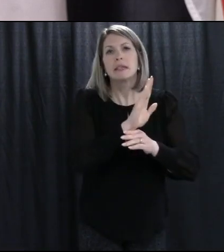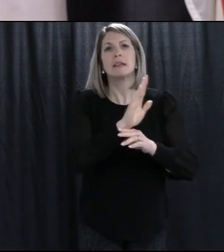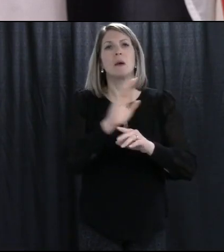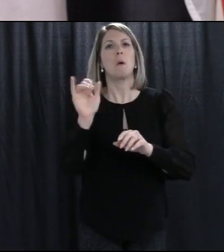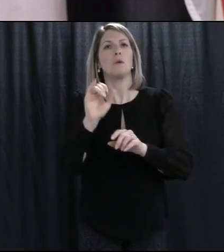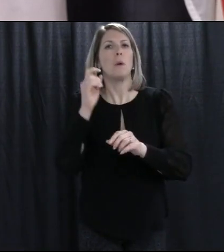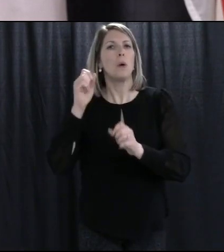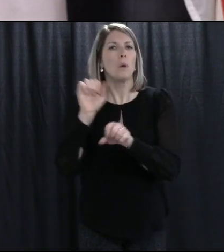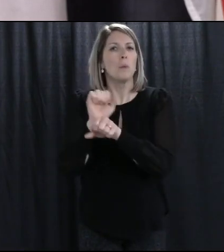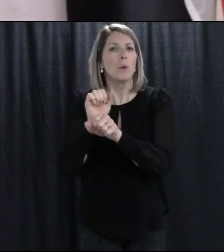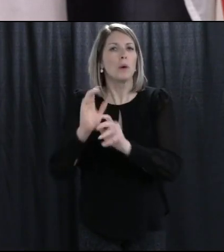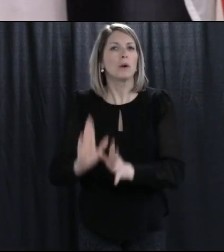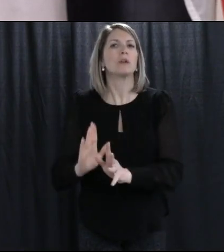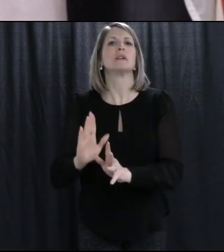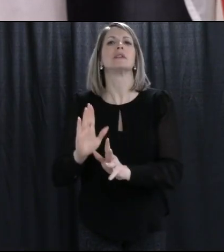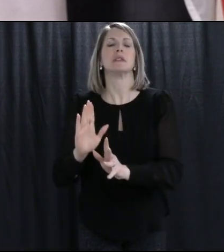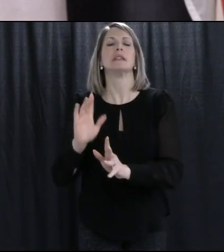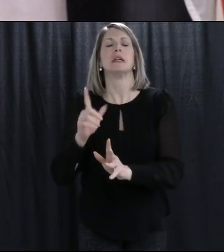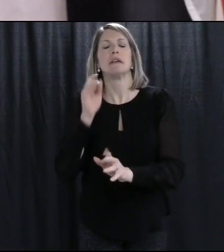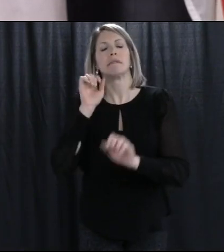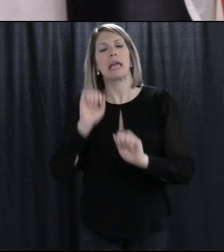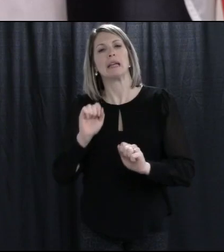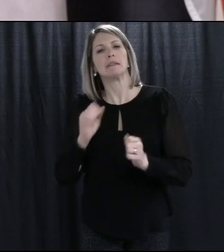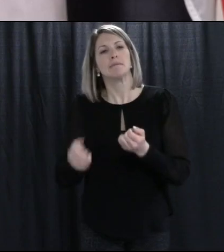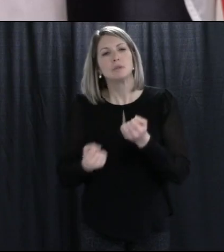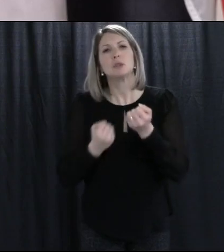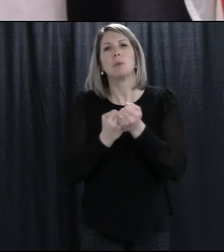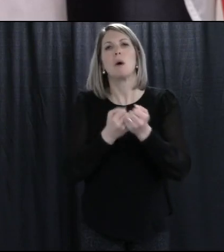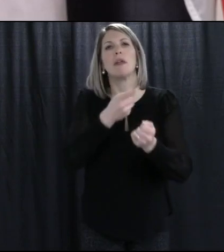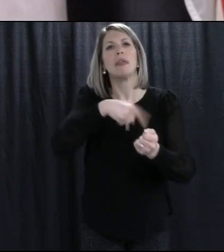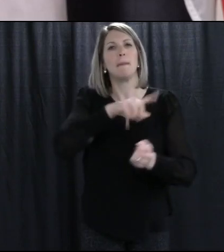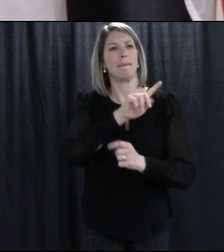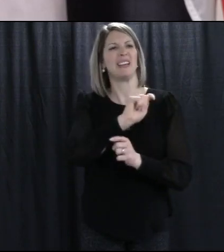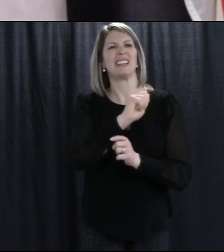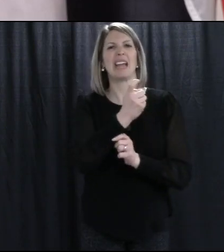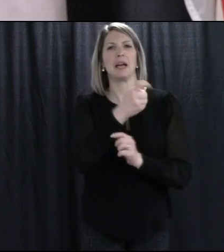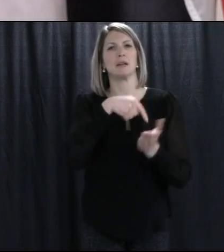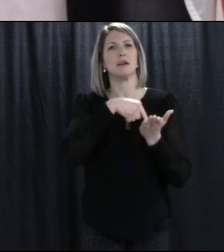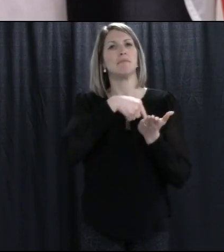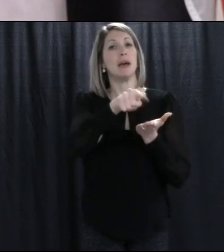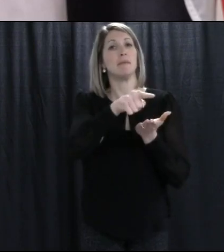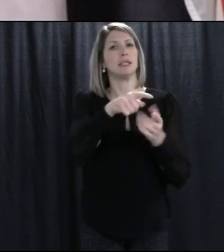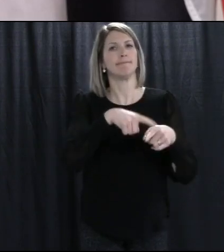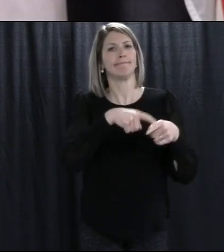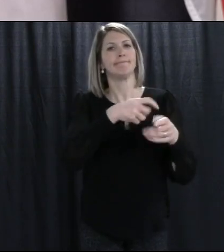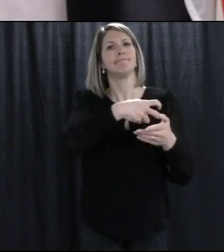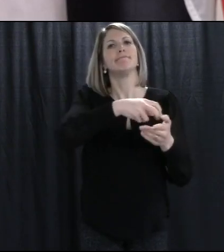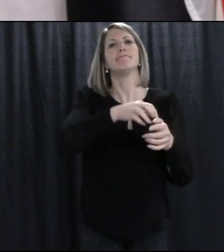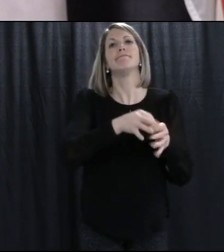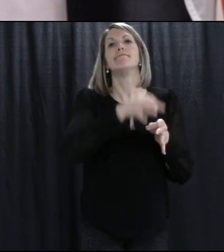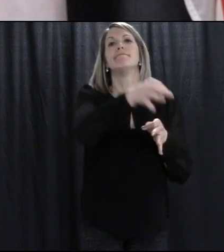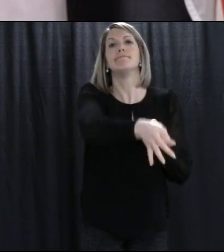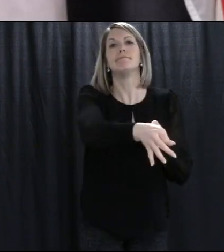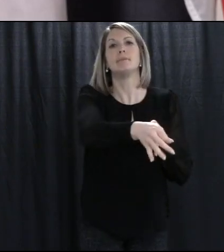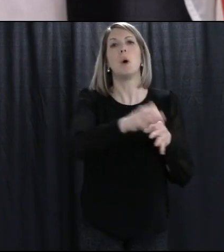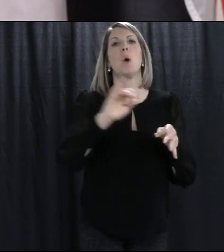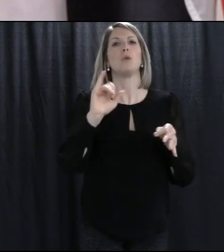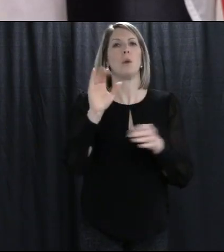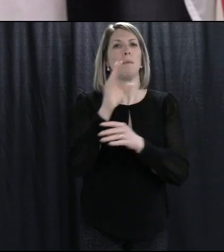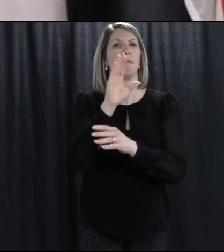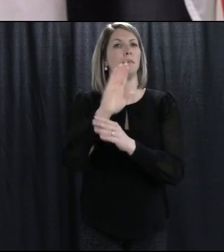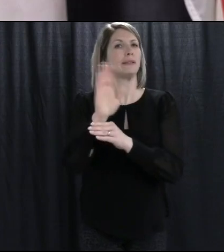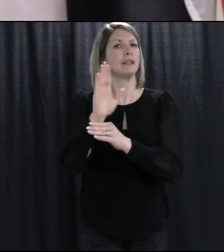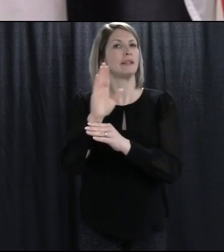some $55 billion to allow tax payment deferrals until September for individuals and corporate